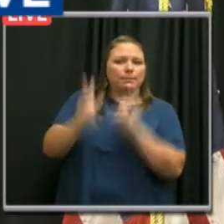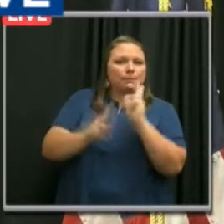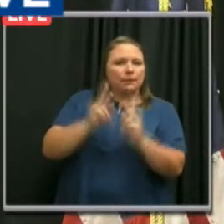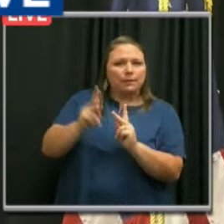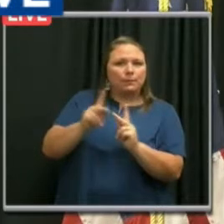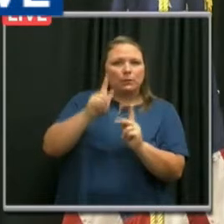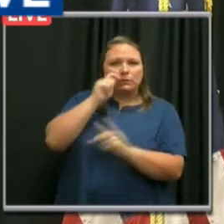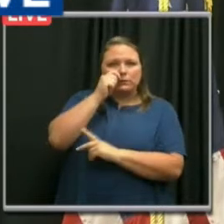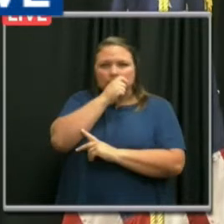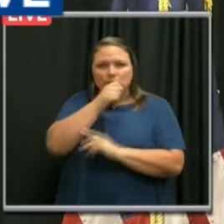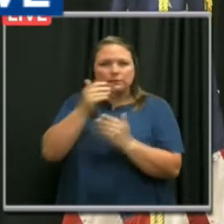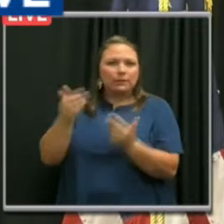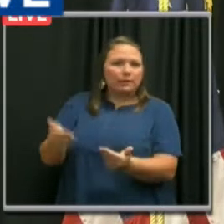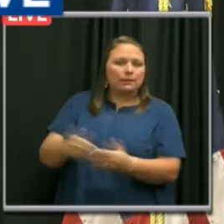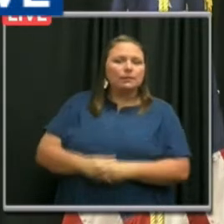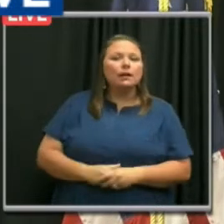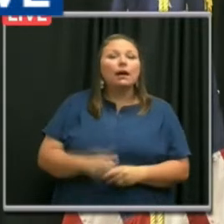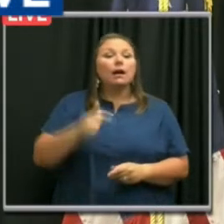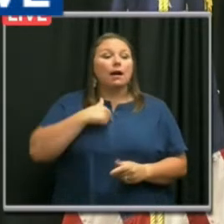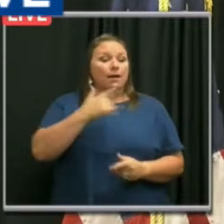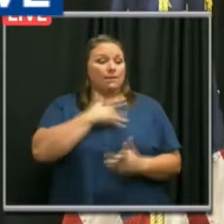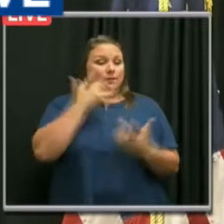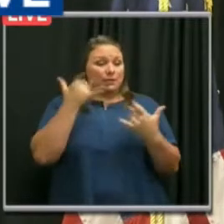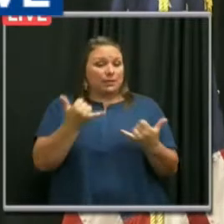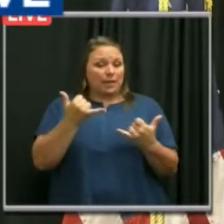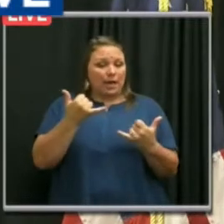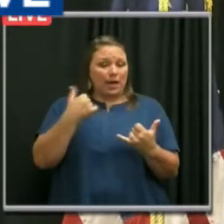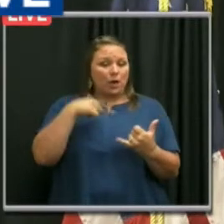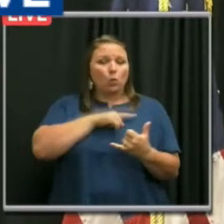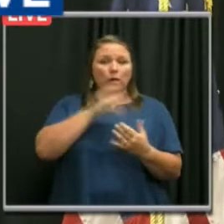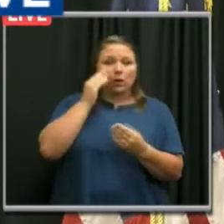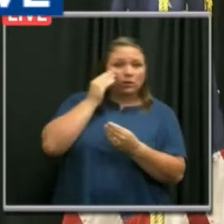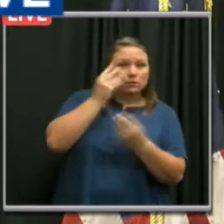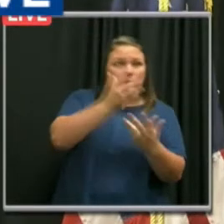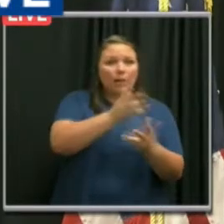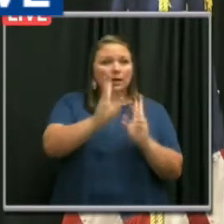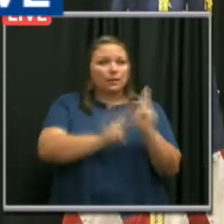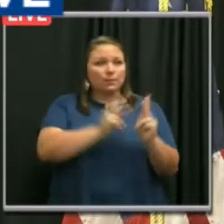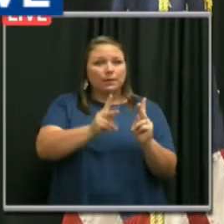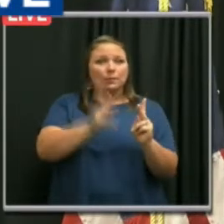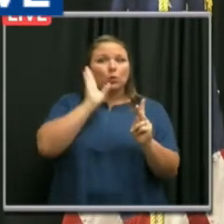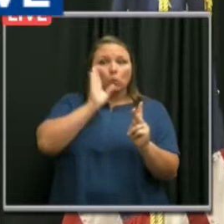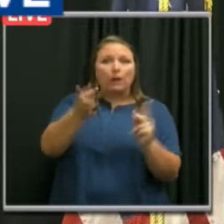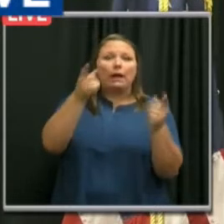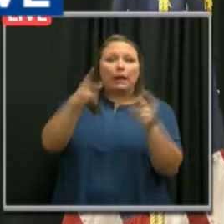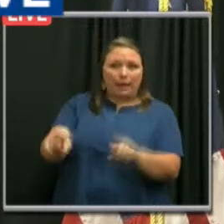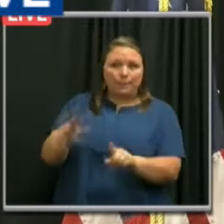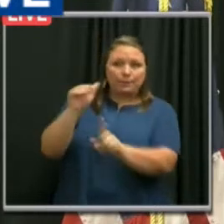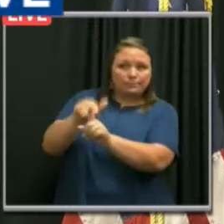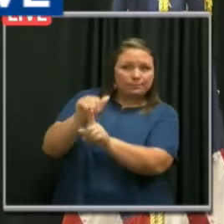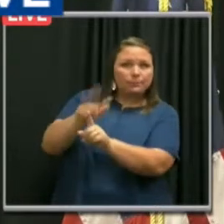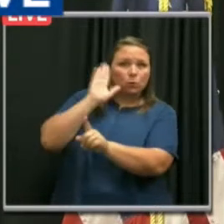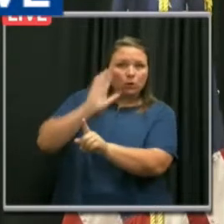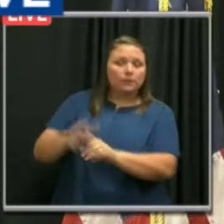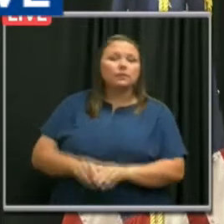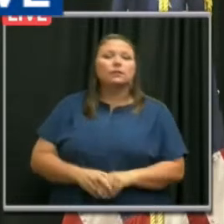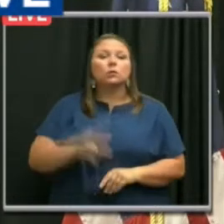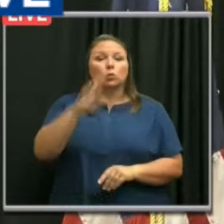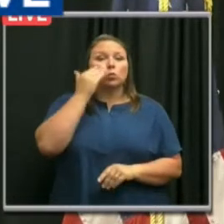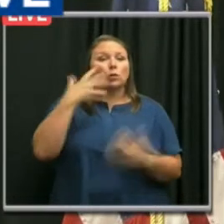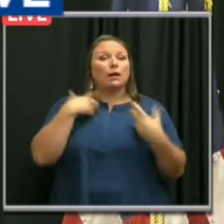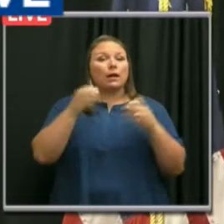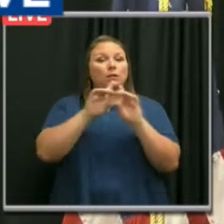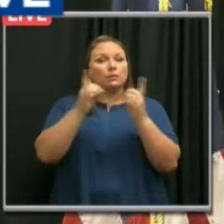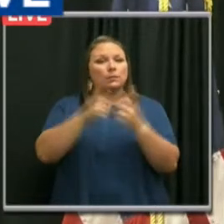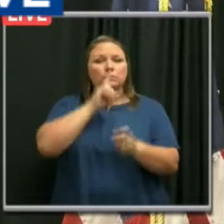people tested. I think that we're now asking or informing individuals that that is going to happen. And as you know, the health department has